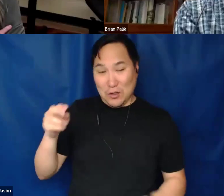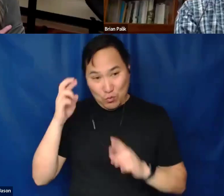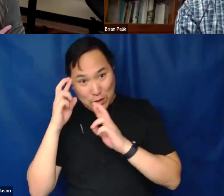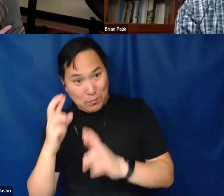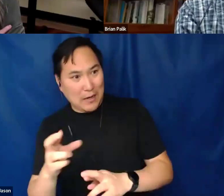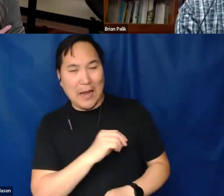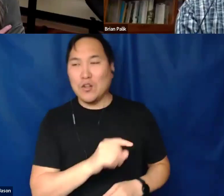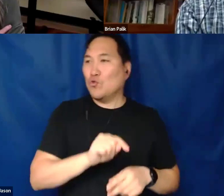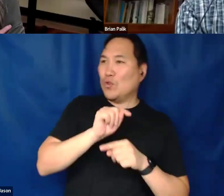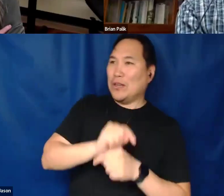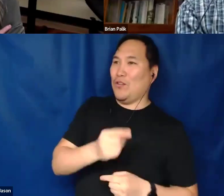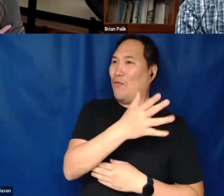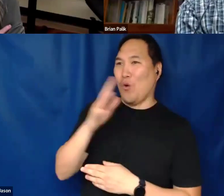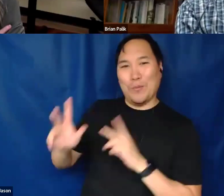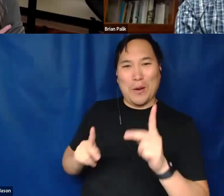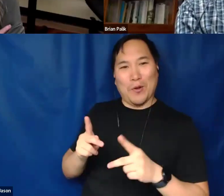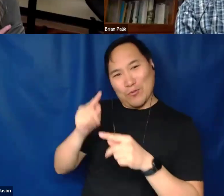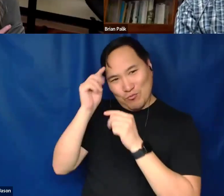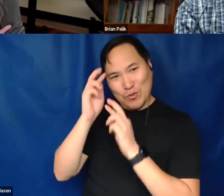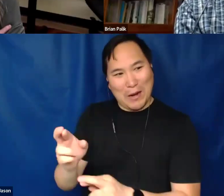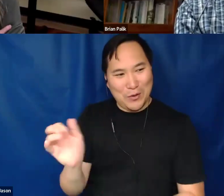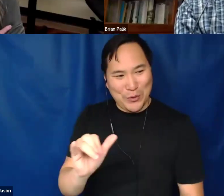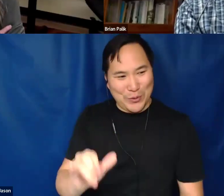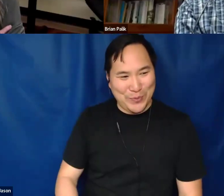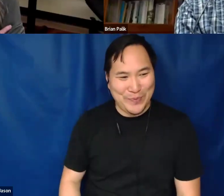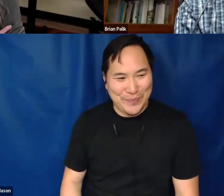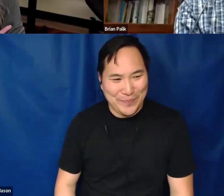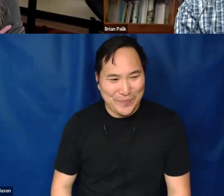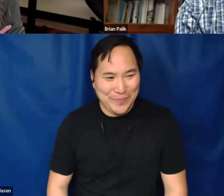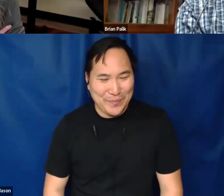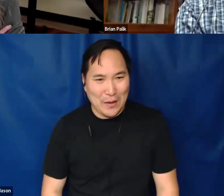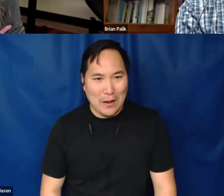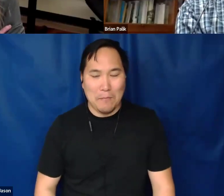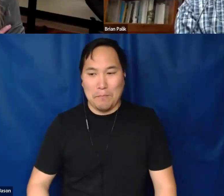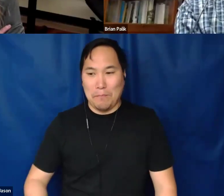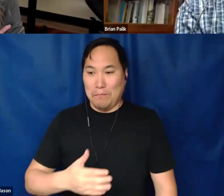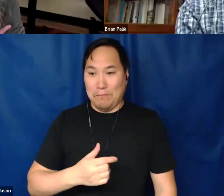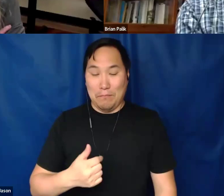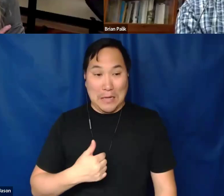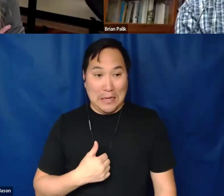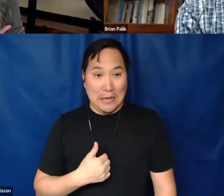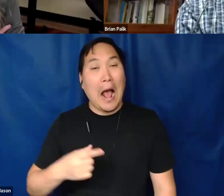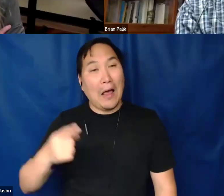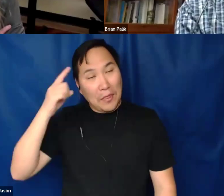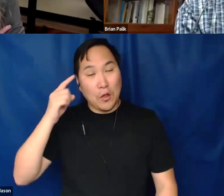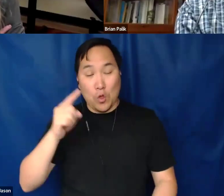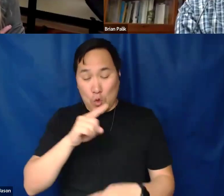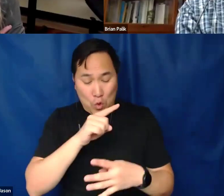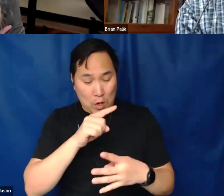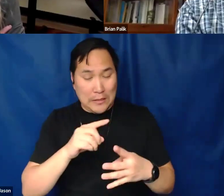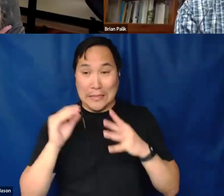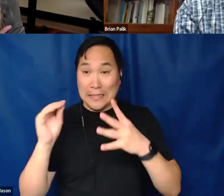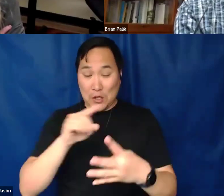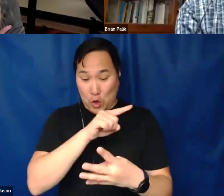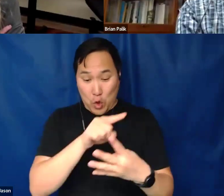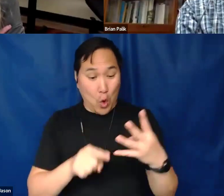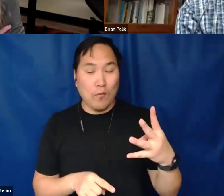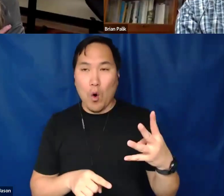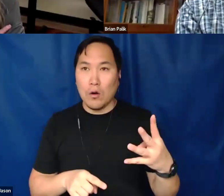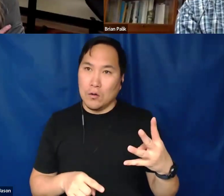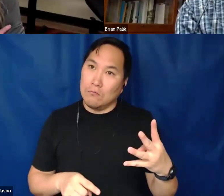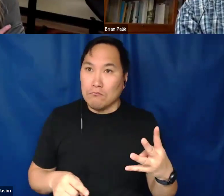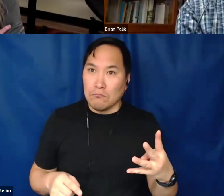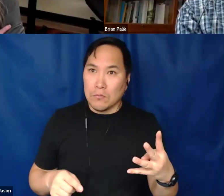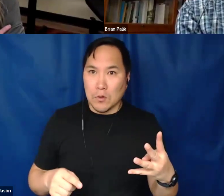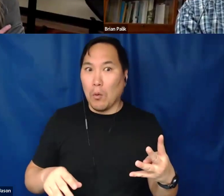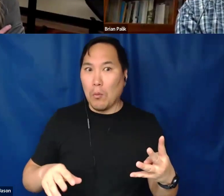traditional foresters. So I find it very useful as teaching tools. And in fact, in 2 weeks,